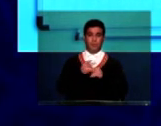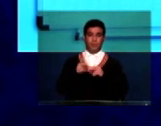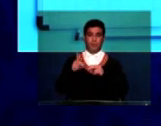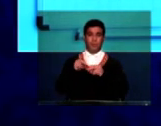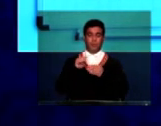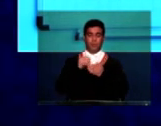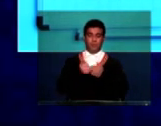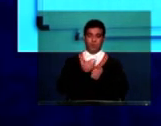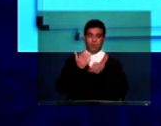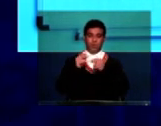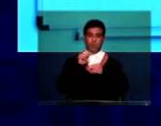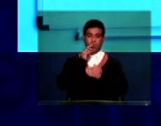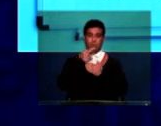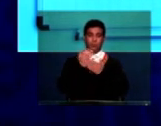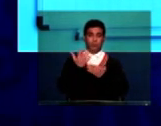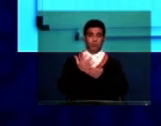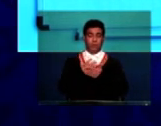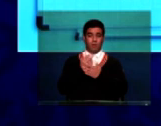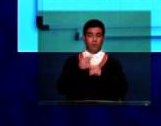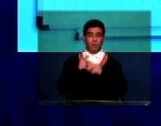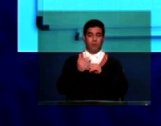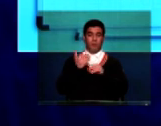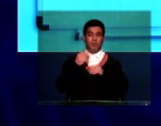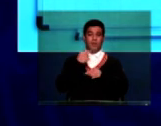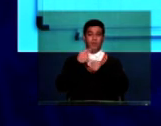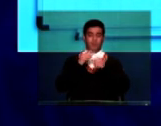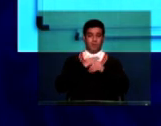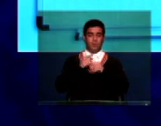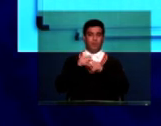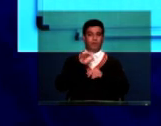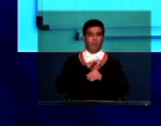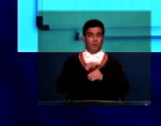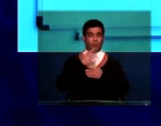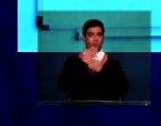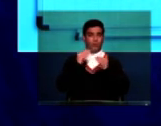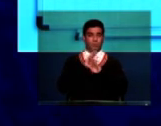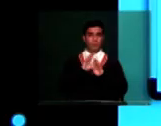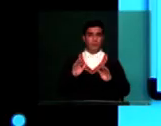yechayotganda yuqorida aytib o'tilgan hosillarni qo'llashni unutmang.